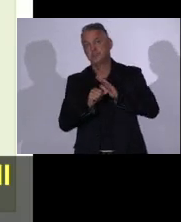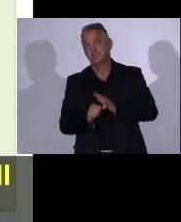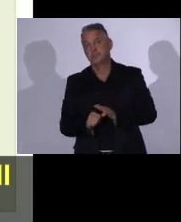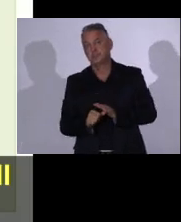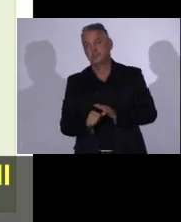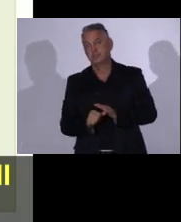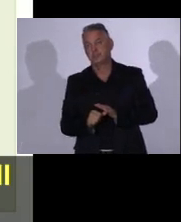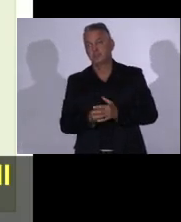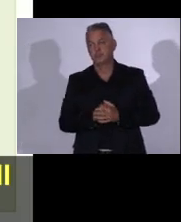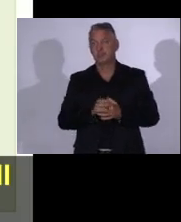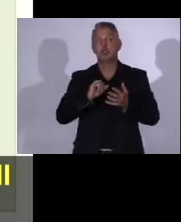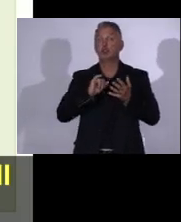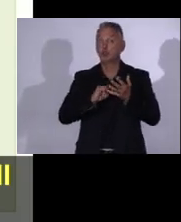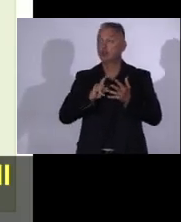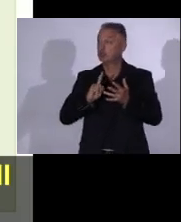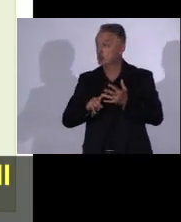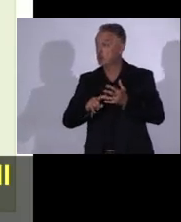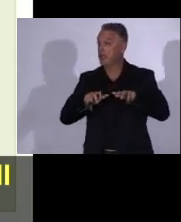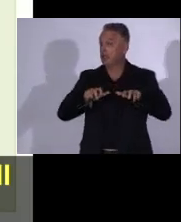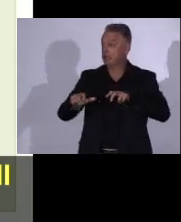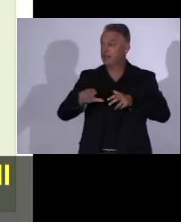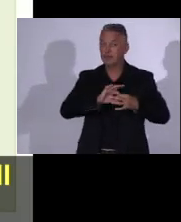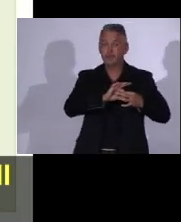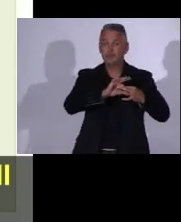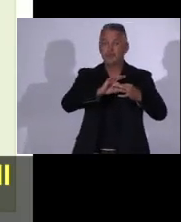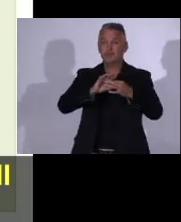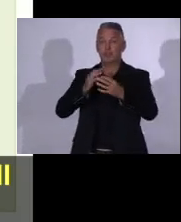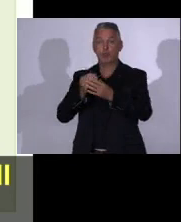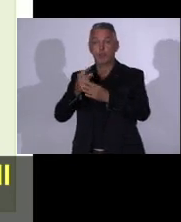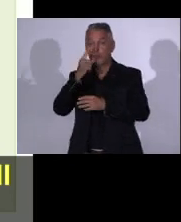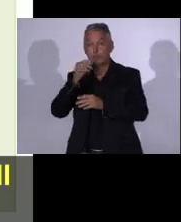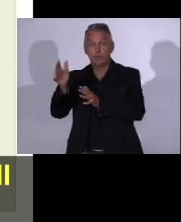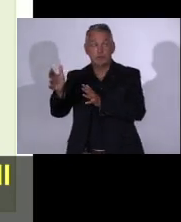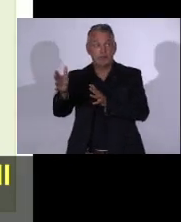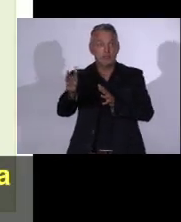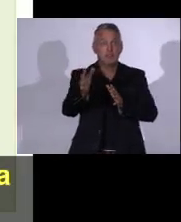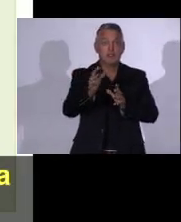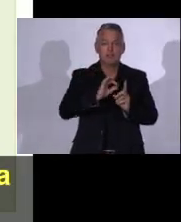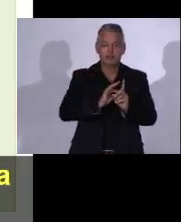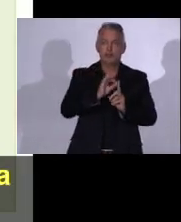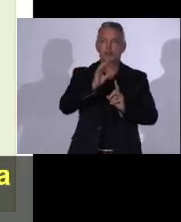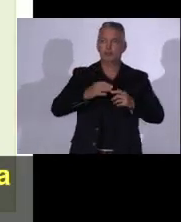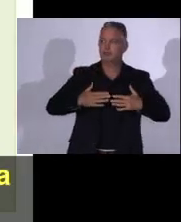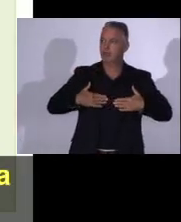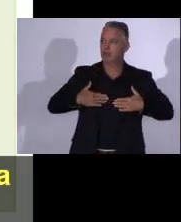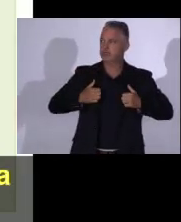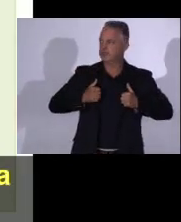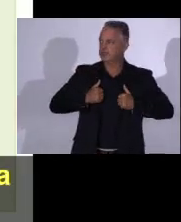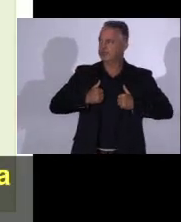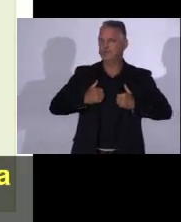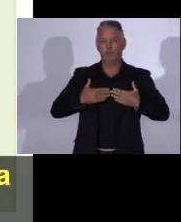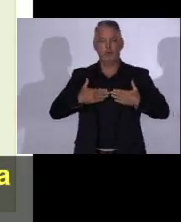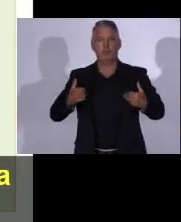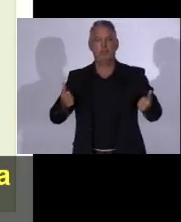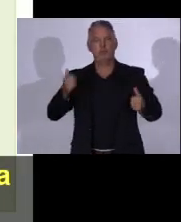So being active, being socially connected is a really important part of improving your physical and mental well-being, and that's the purpose